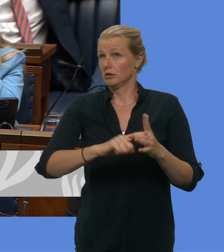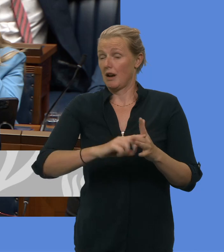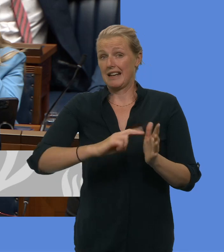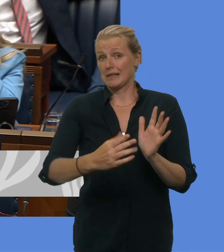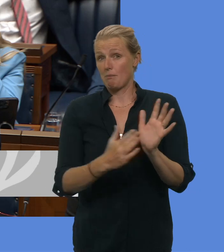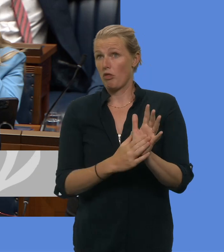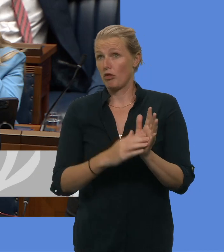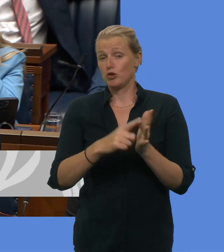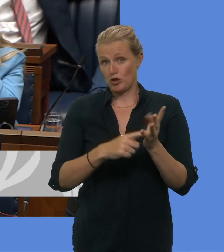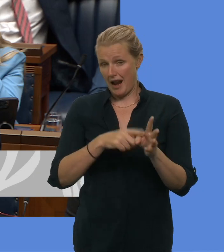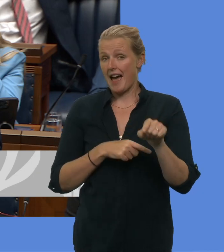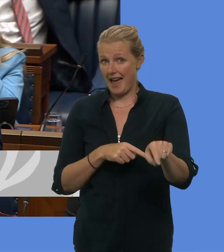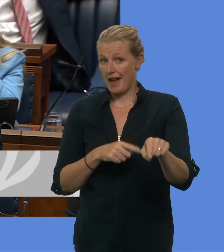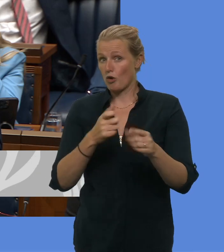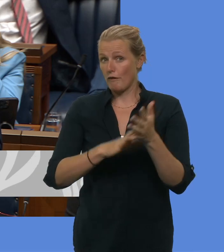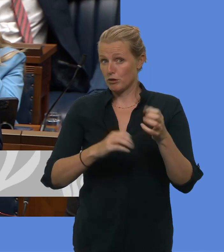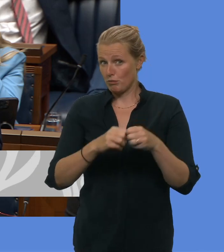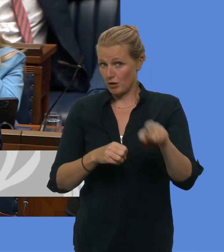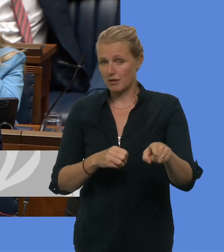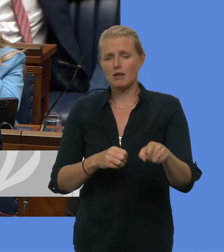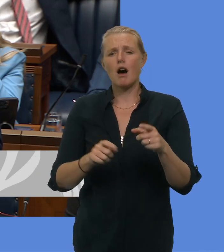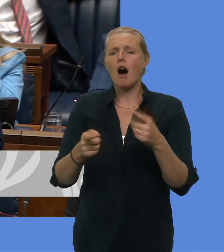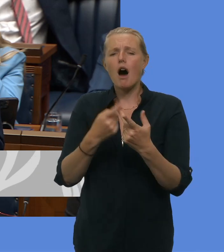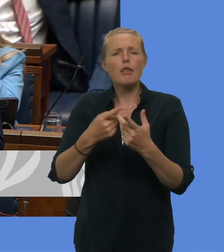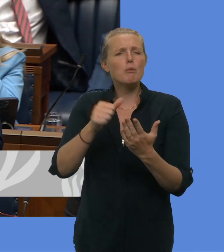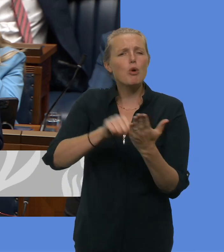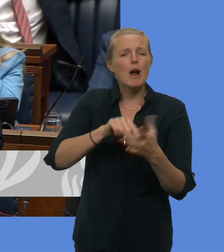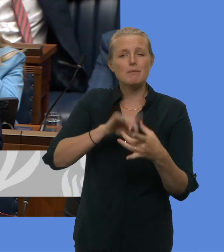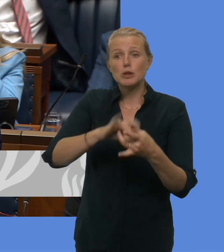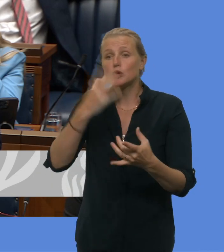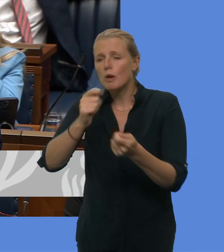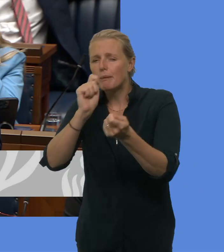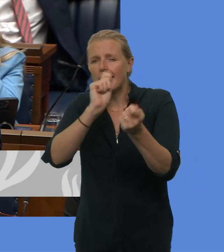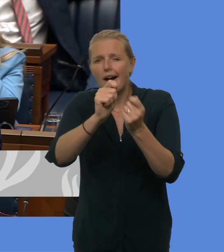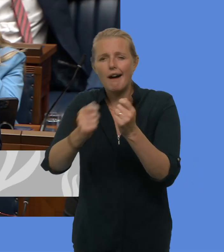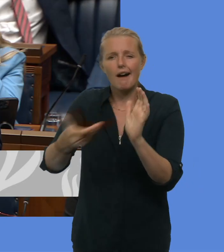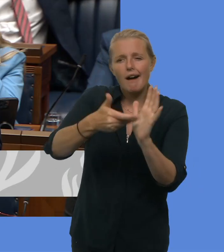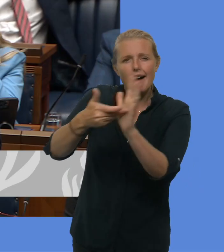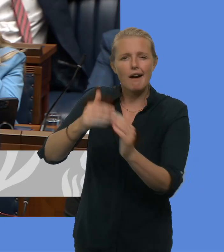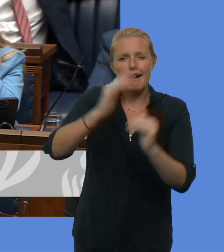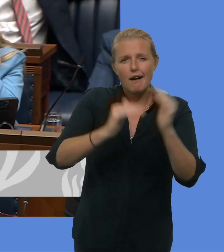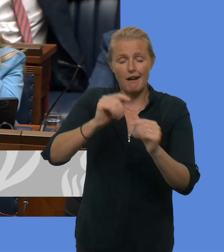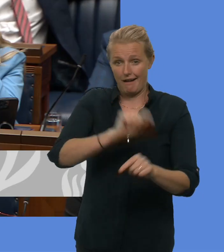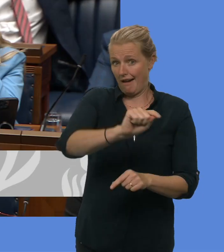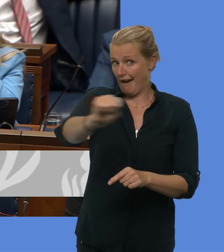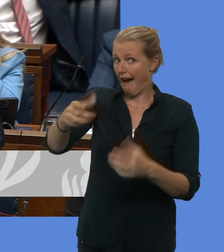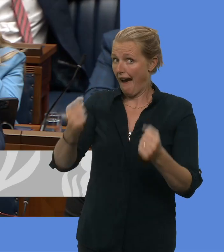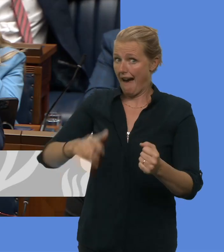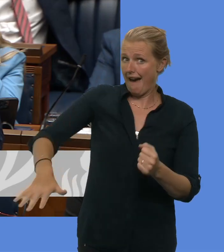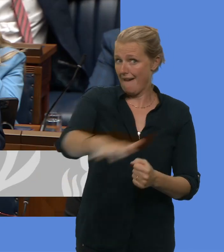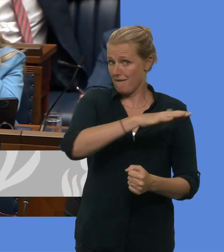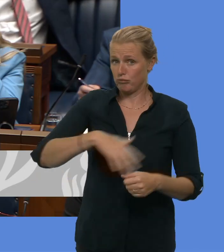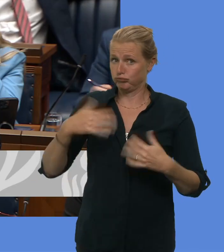in July, and we've got a number of school enhancement programmes as well that we're wanting to take forward, and minor works programmes. All of